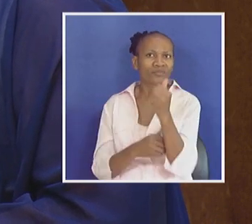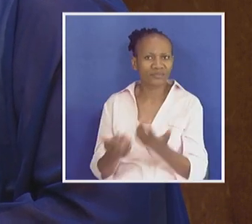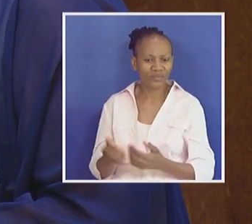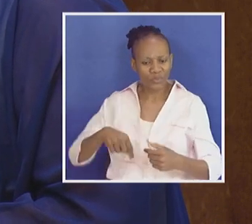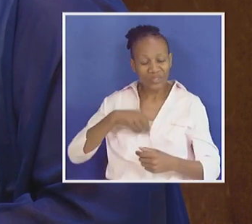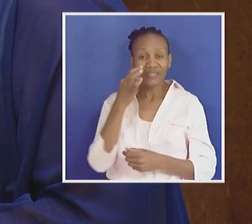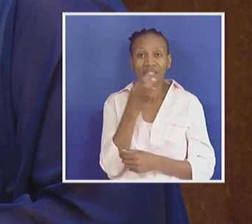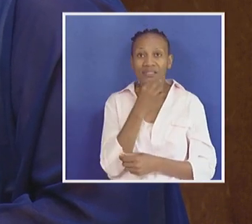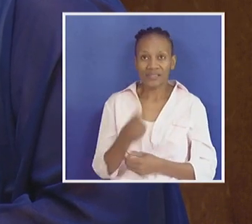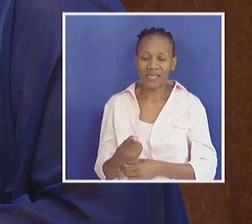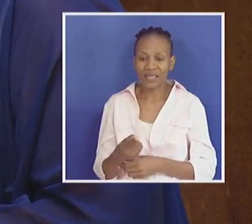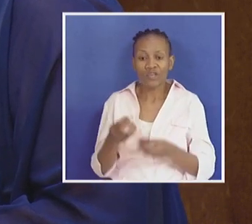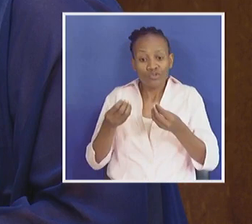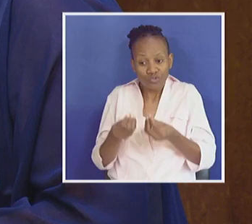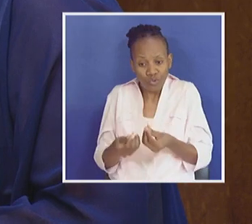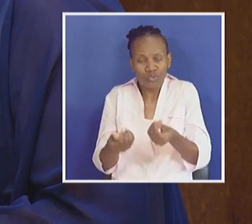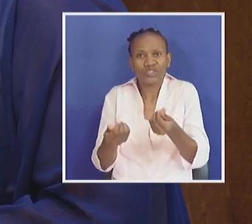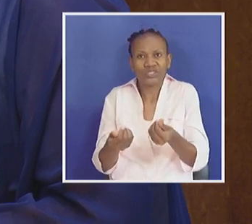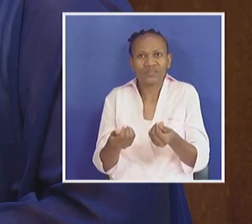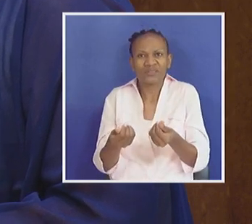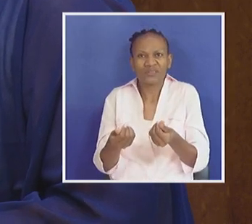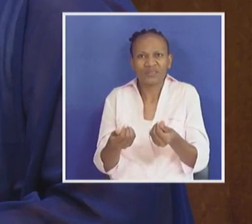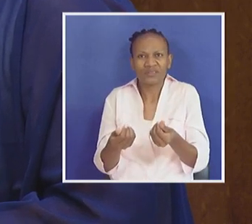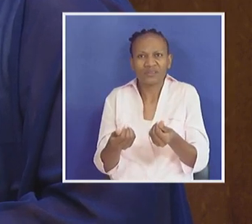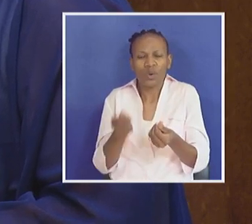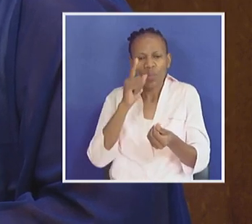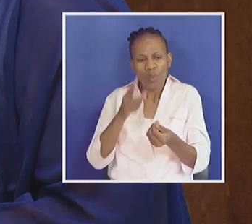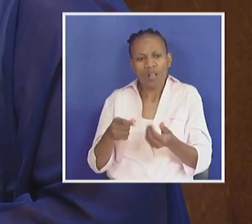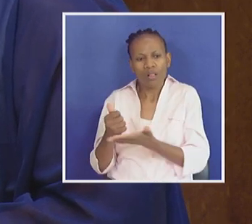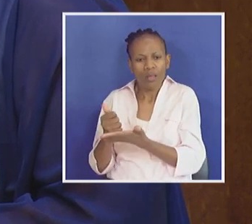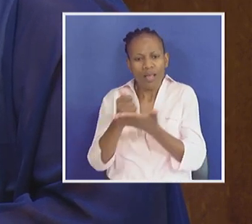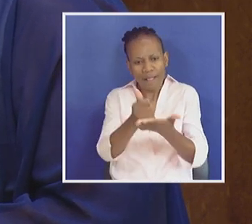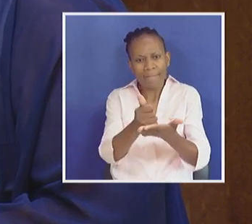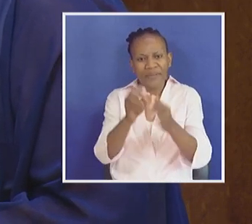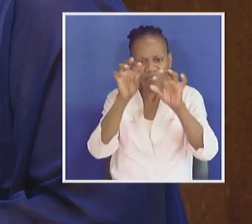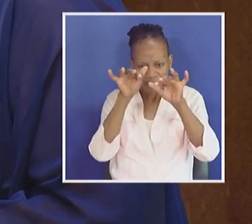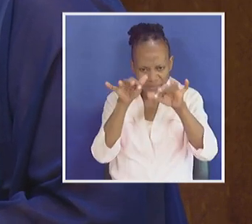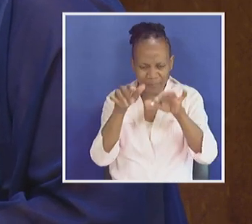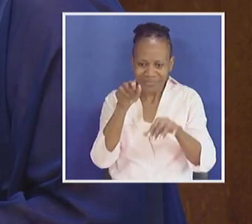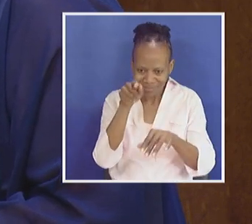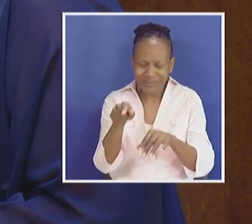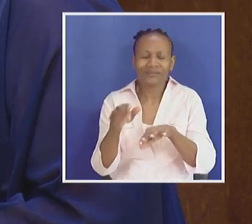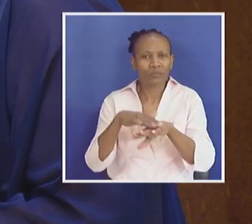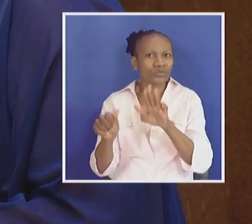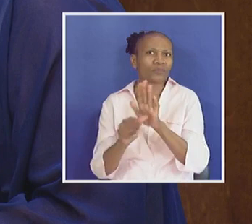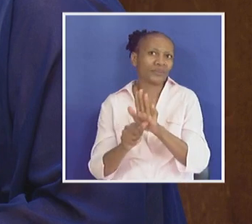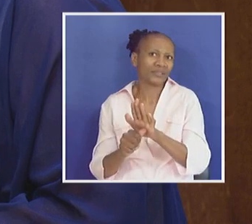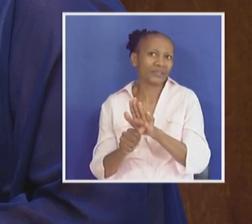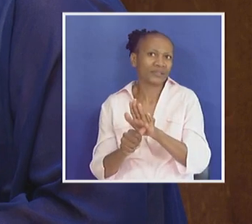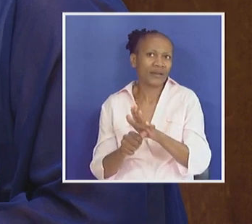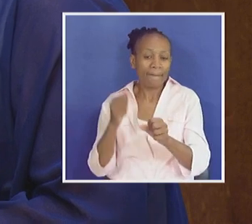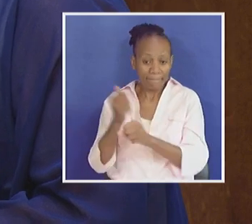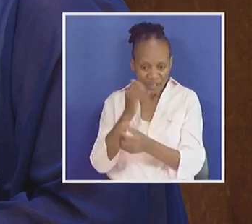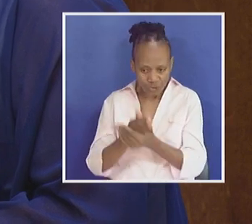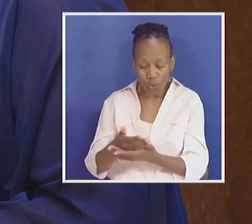agreement to the dissolution is made purely in the interests of the people of Nquthu, who deserve their municipality to